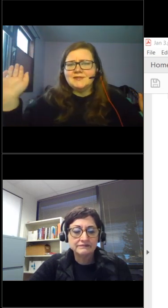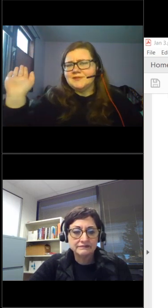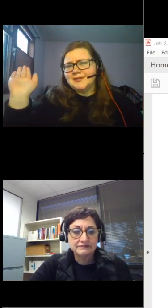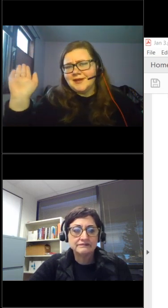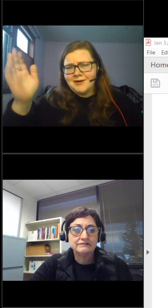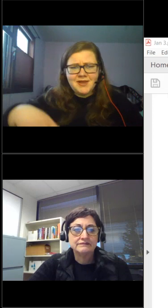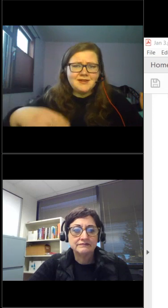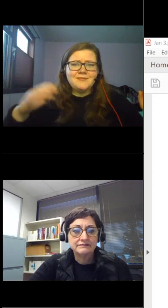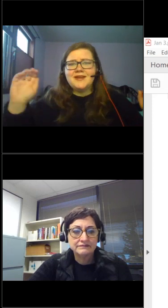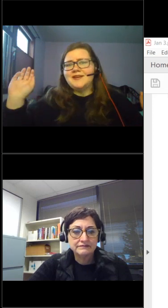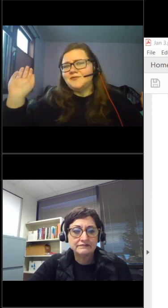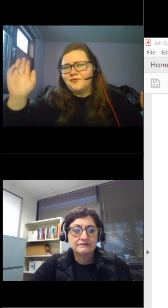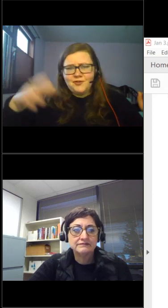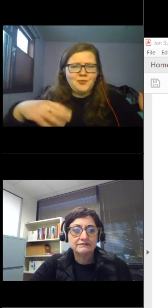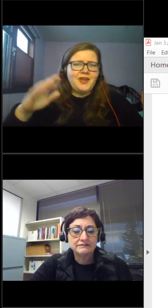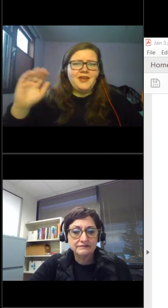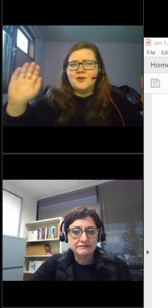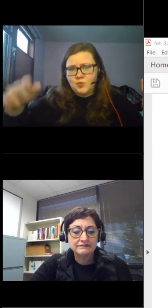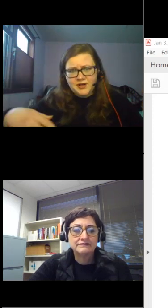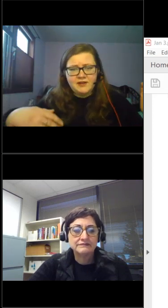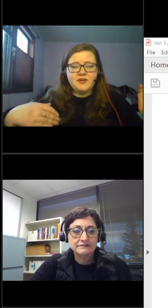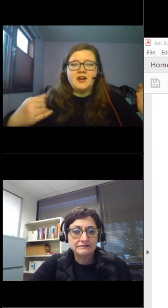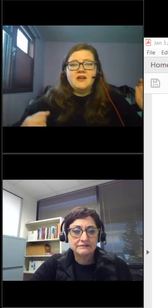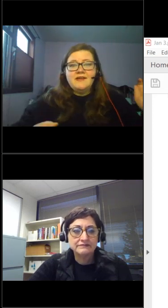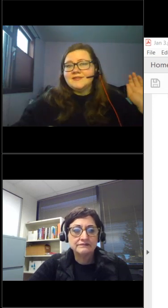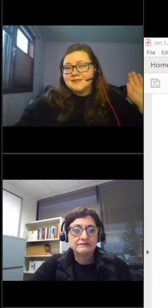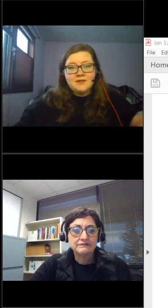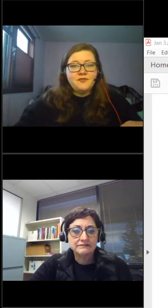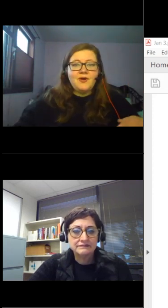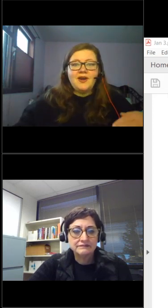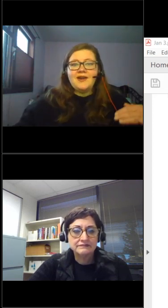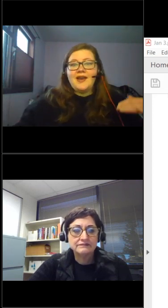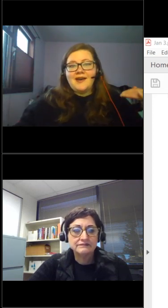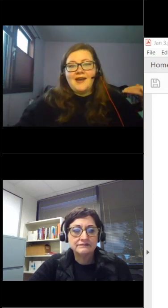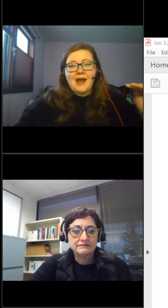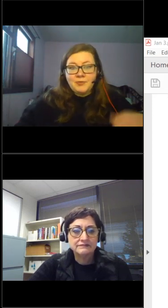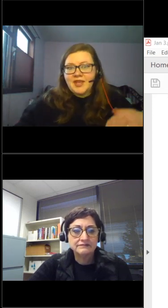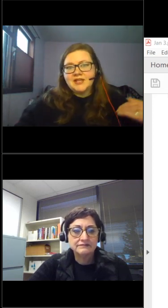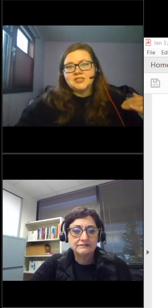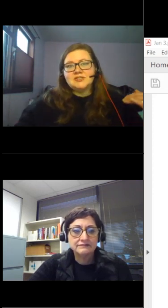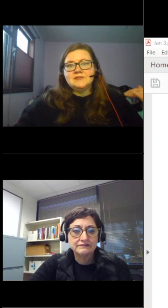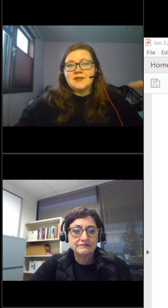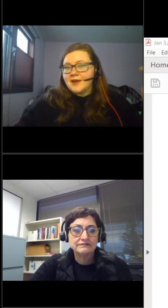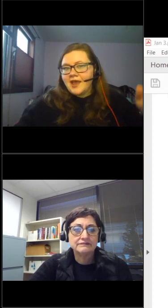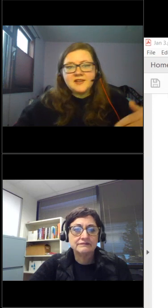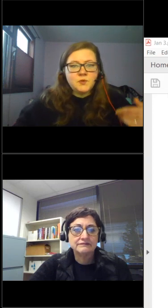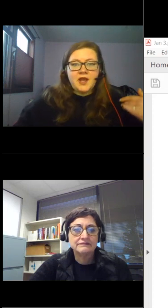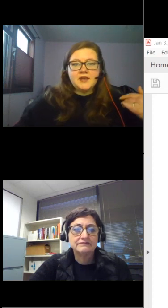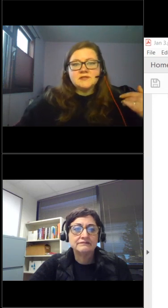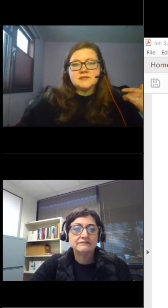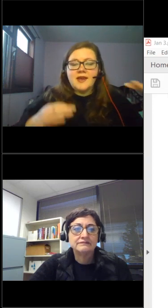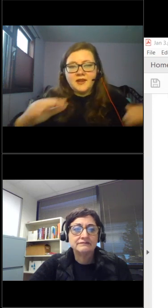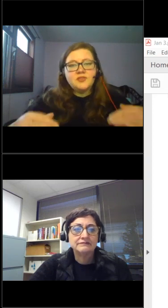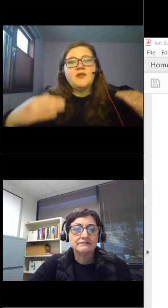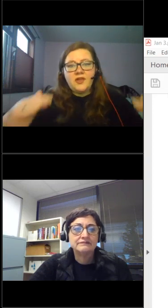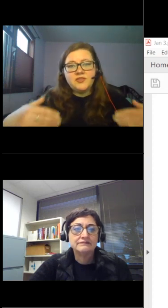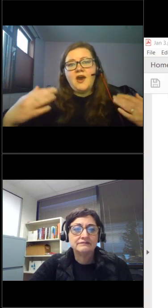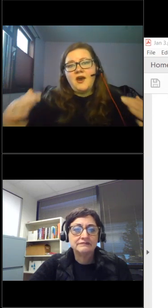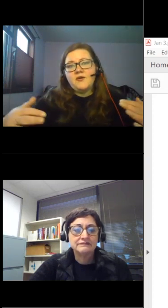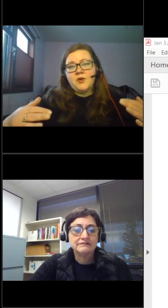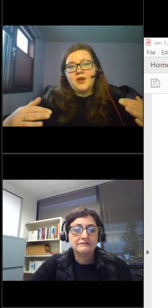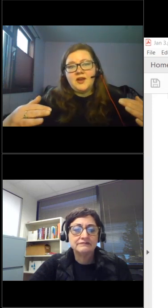AppK, like amendment, full plan, whatever. Same for applications and expedites, anything